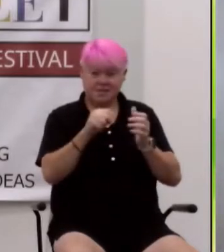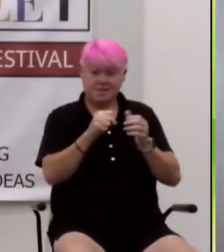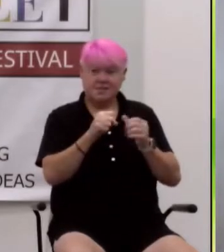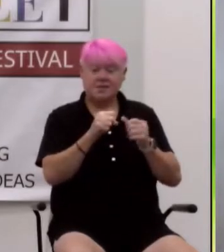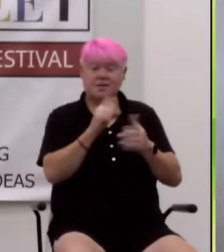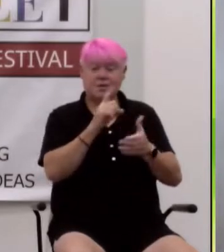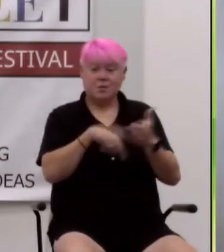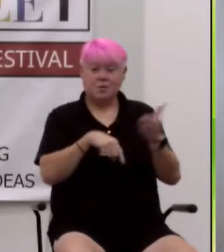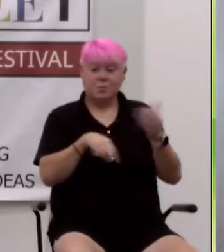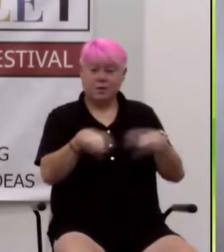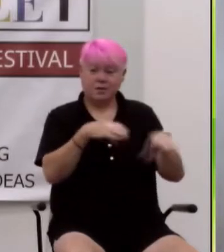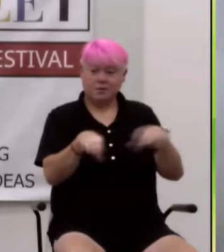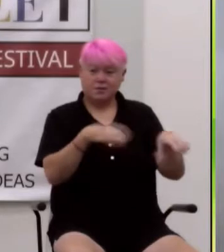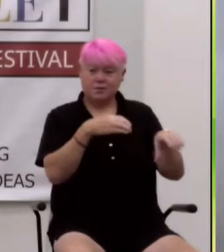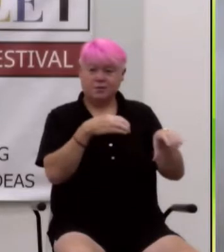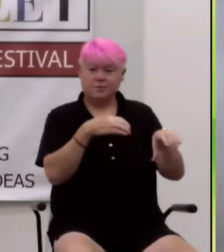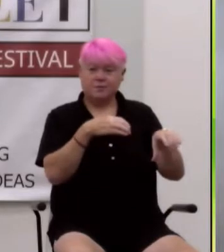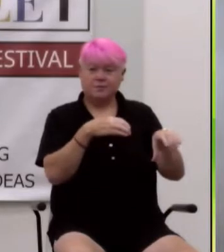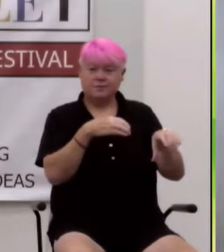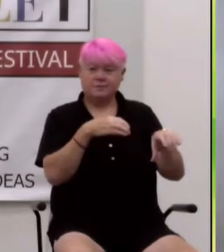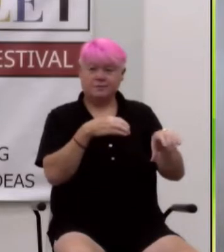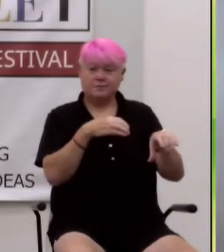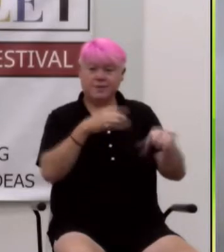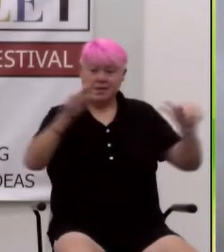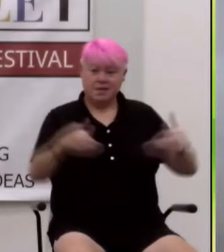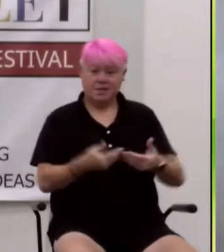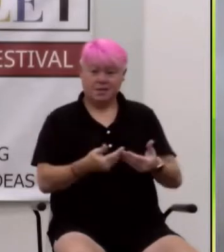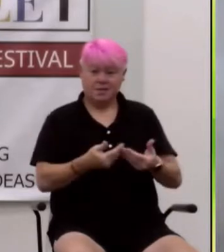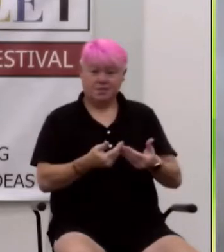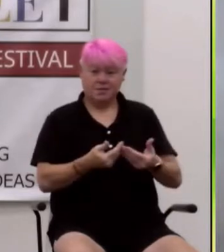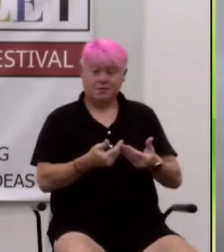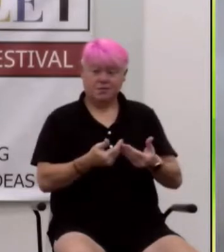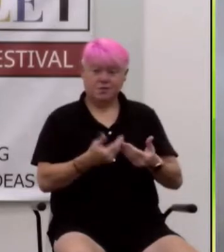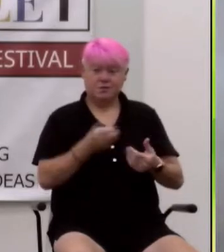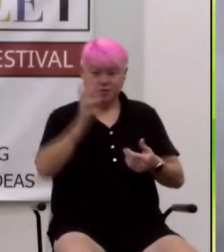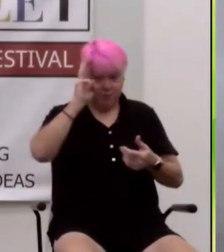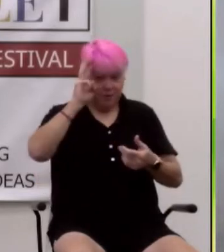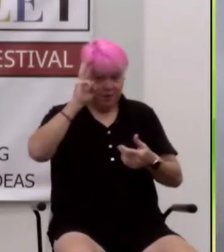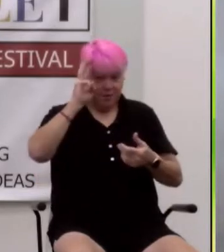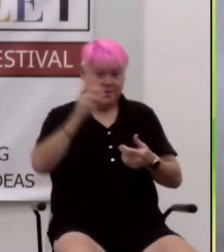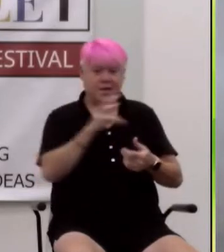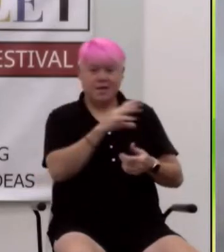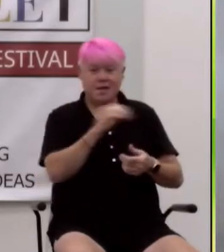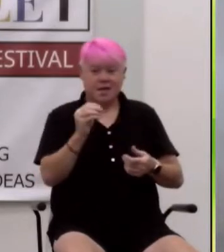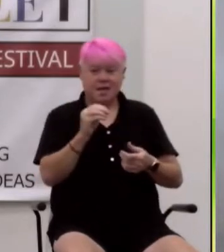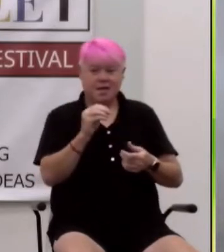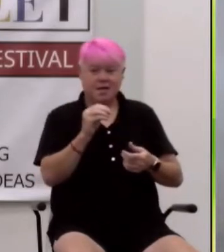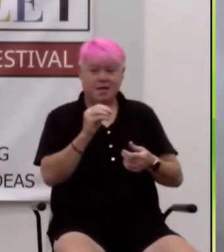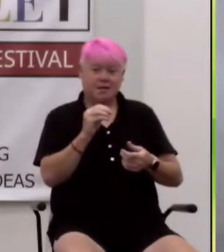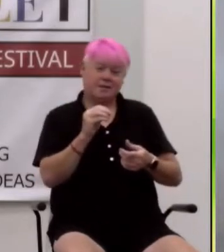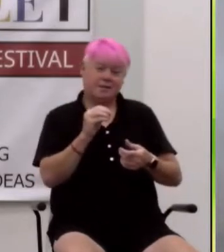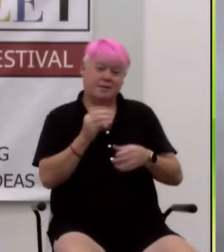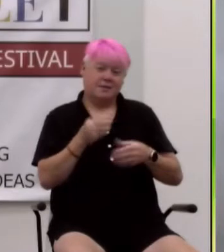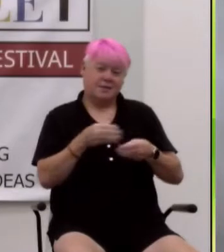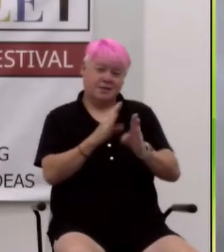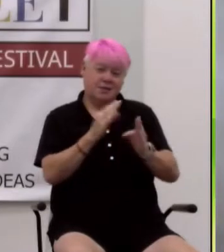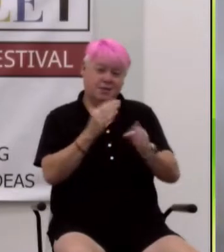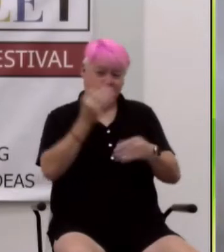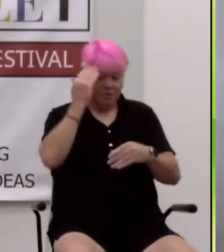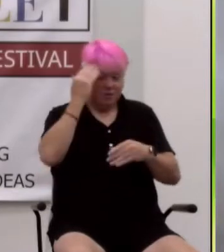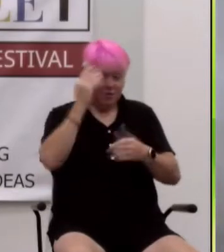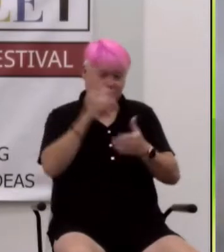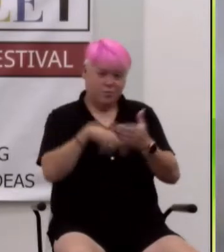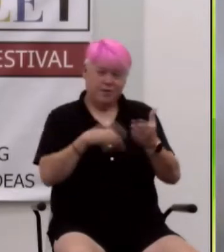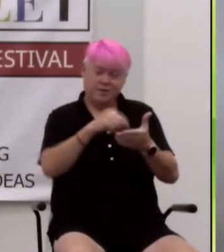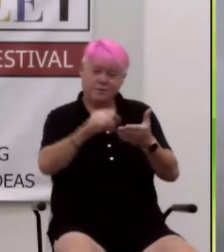will do is introduce you to William Morland, and it'll also give you a sense of what the writing is like,